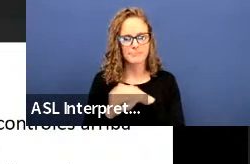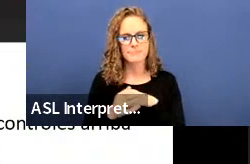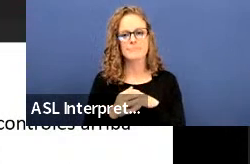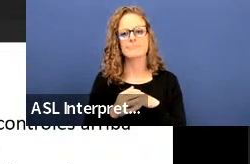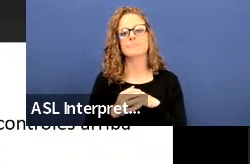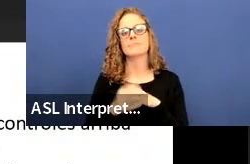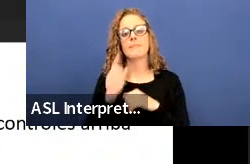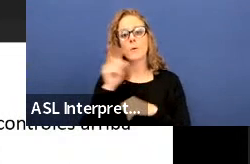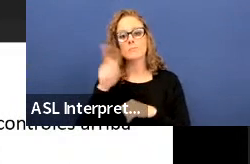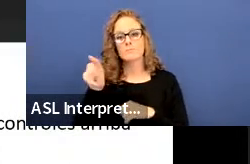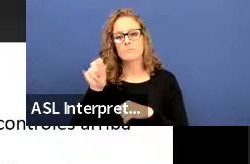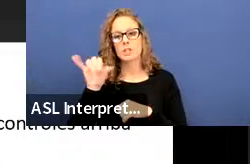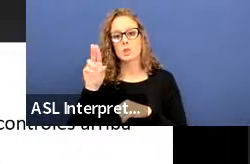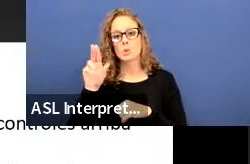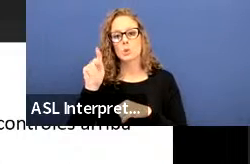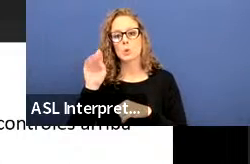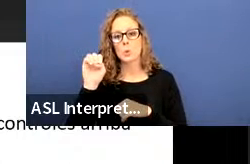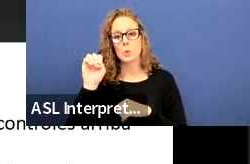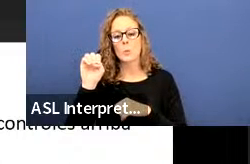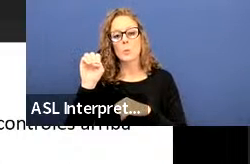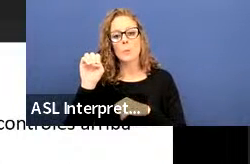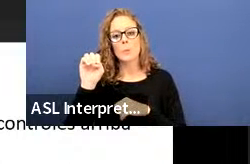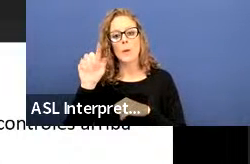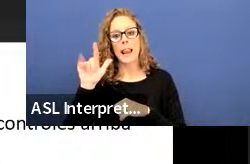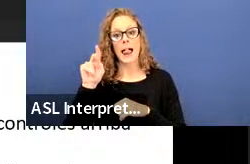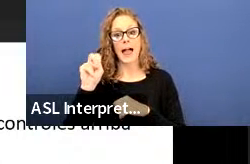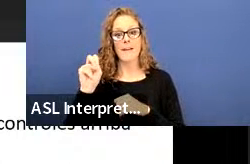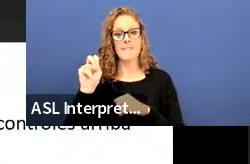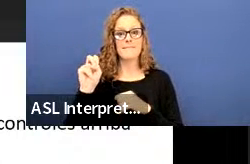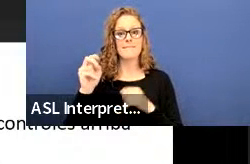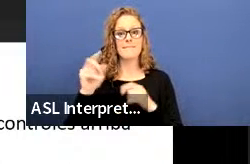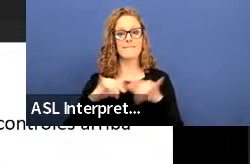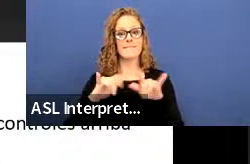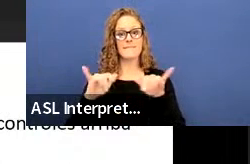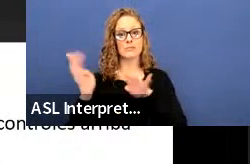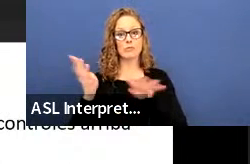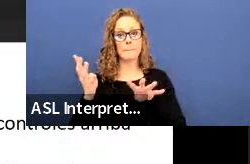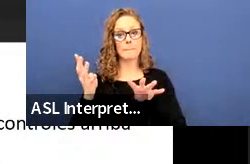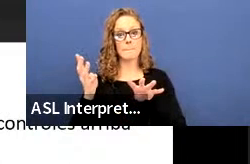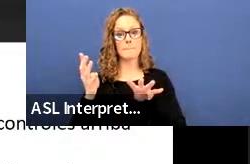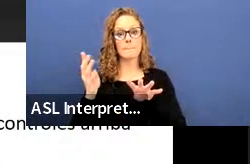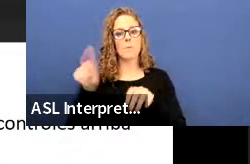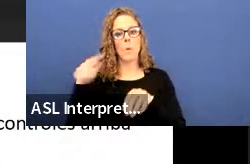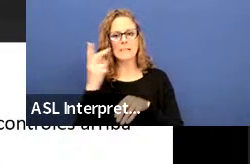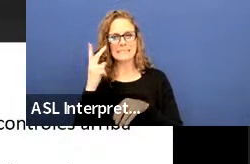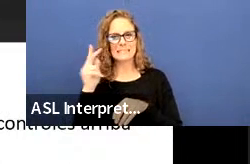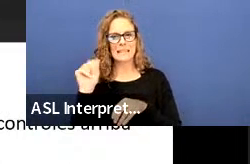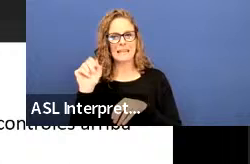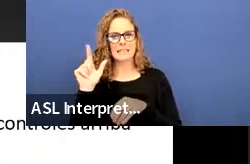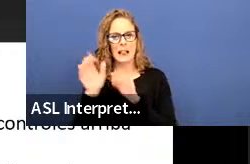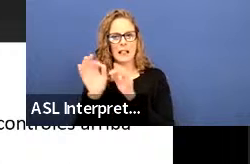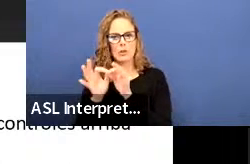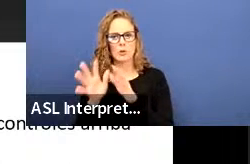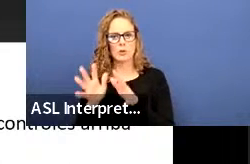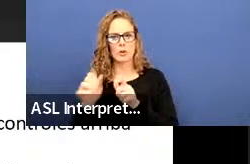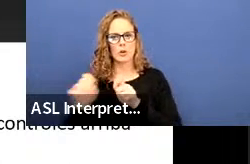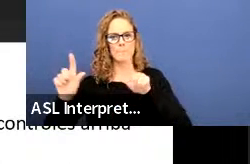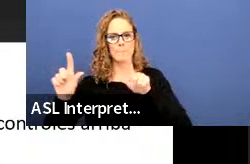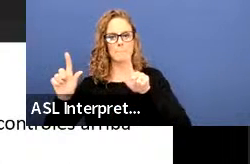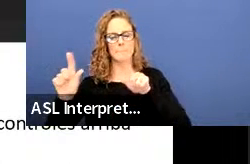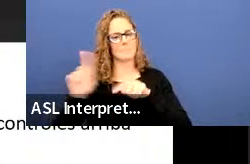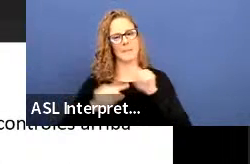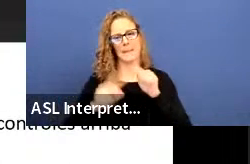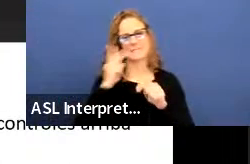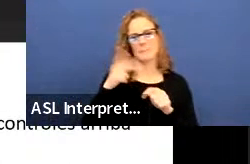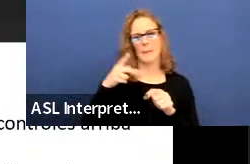YouTube live stream, you'll only be able to see the ASL interpretation in the video. You won't be